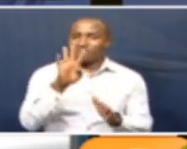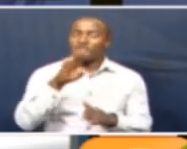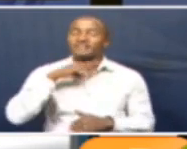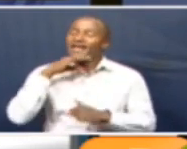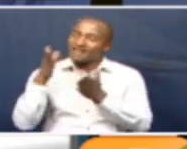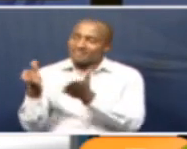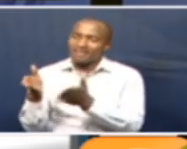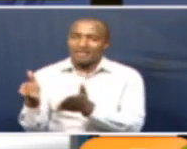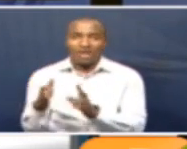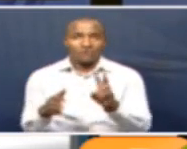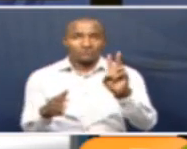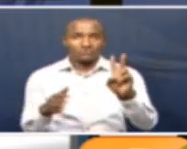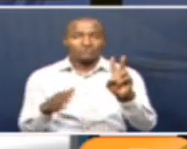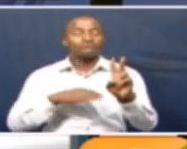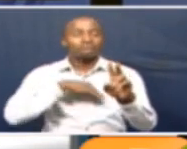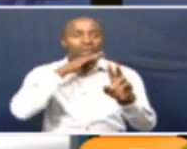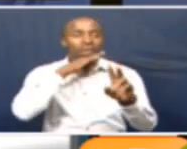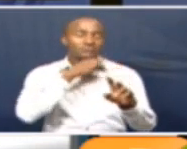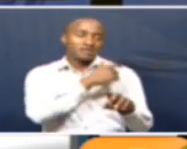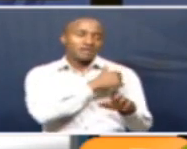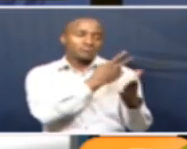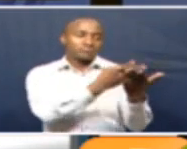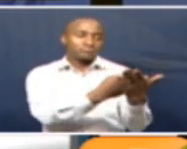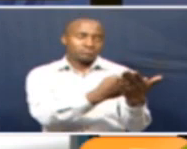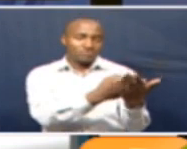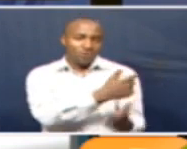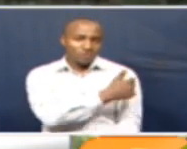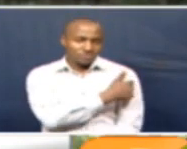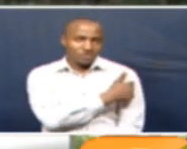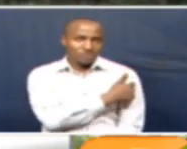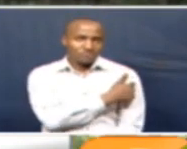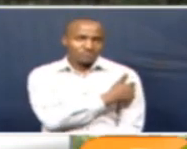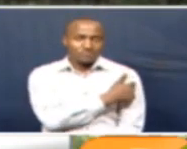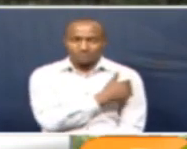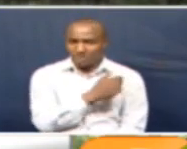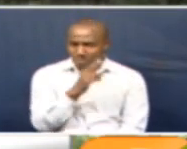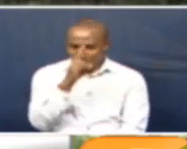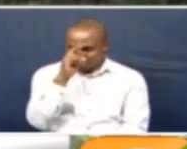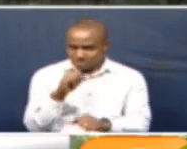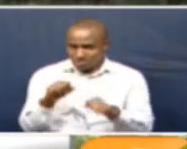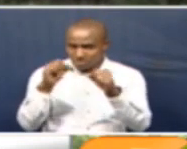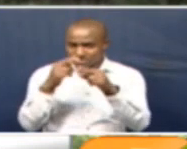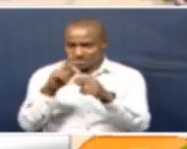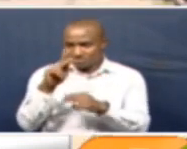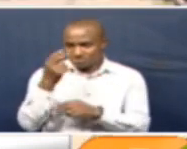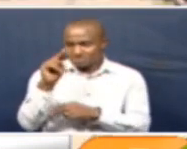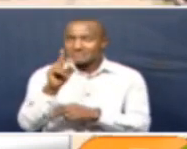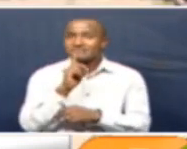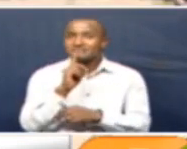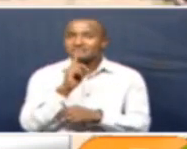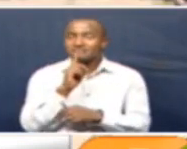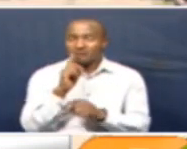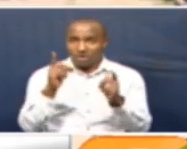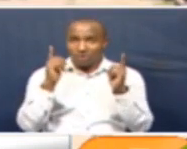at Mariakani Sub-County Hospital. According to Kaloleni OCPD Kennedy Osando, the accident occurred when the driver of